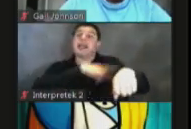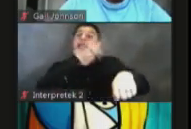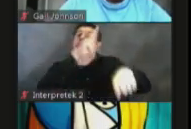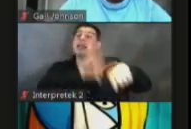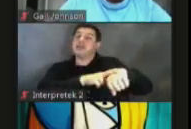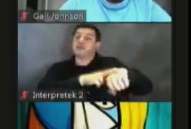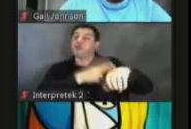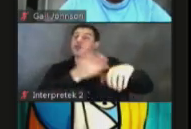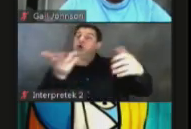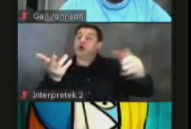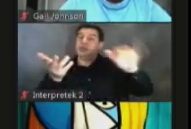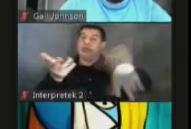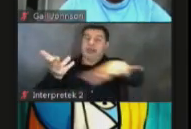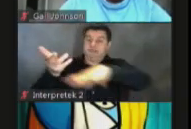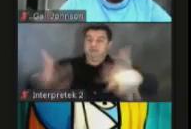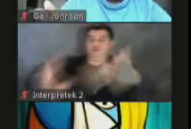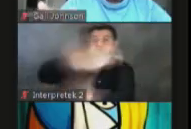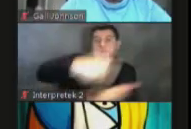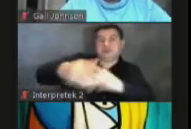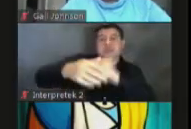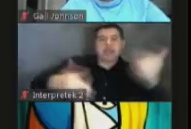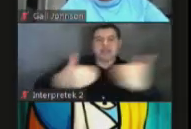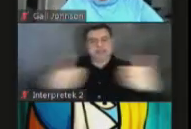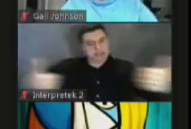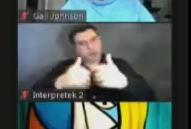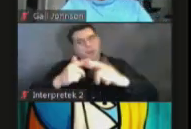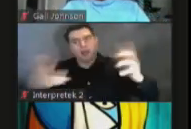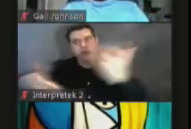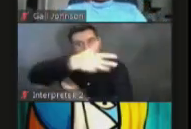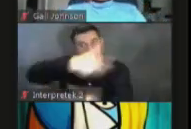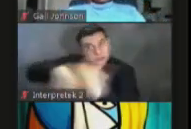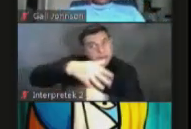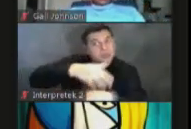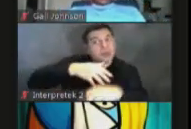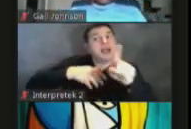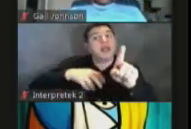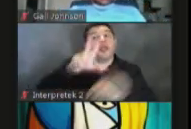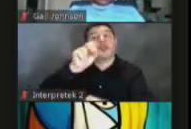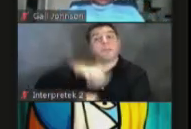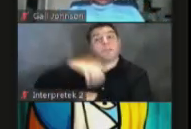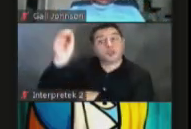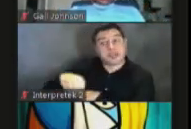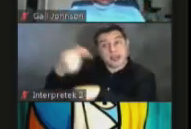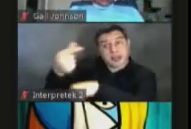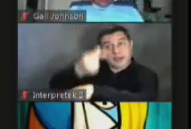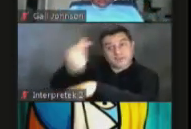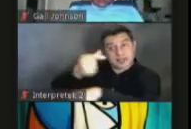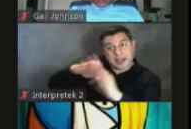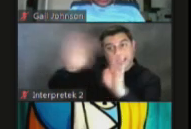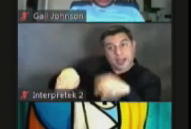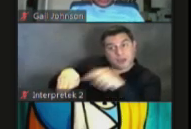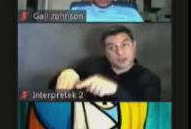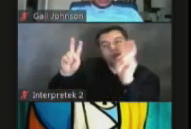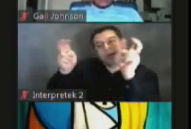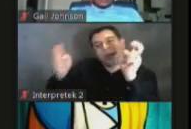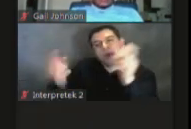equal organically. And 30% of Gainesville's housing is the missing middle, so-called. So this is not a problem that we